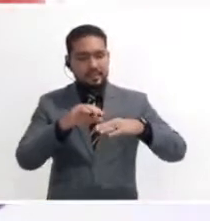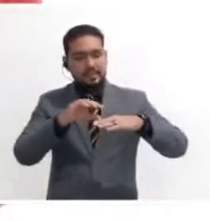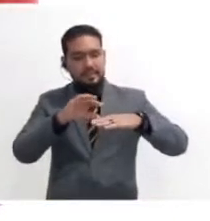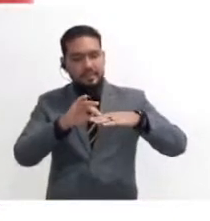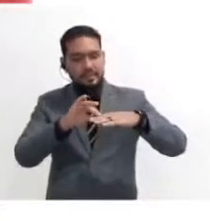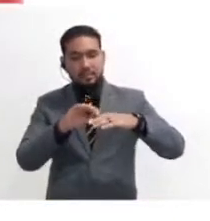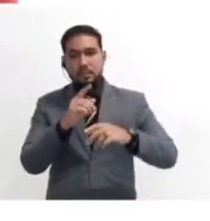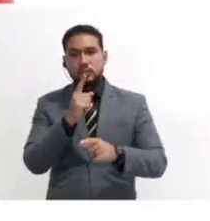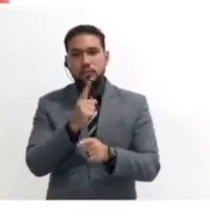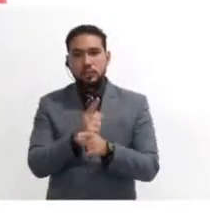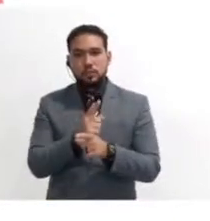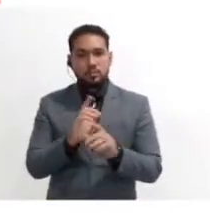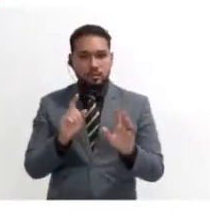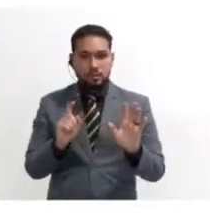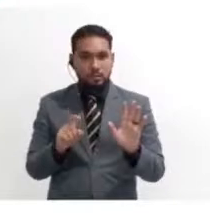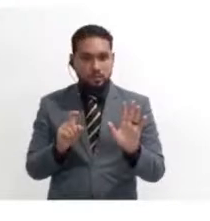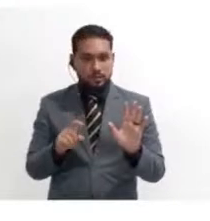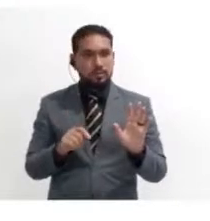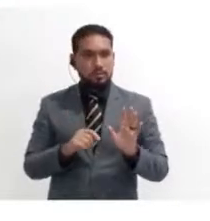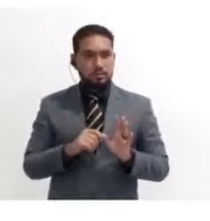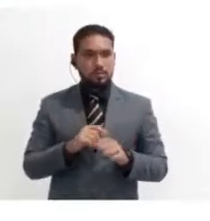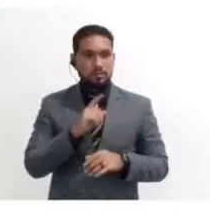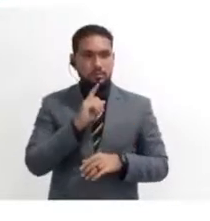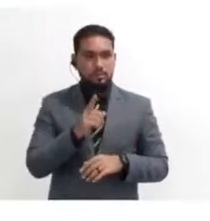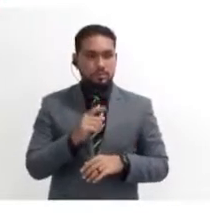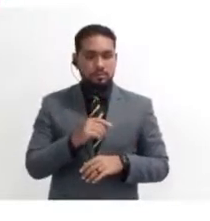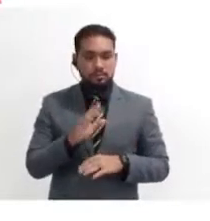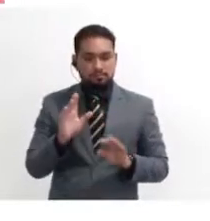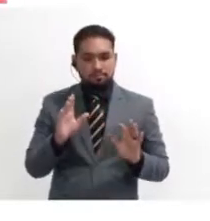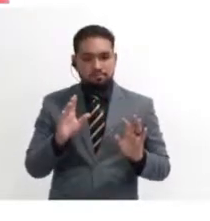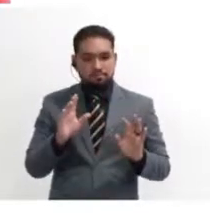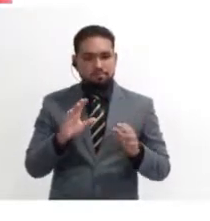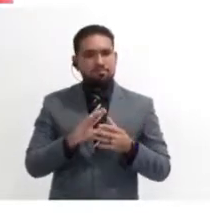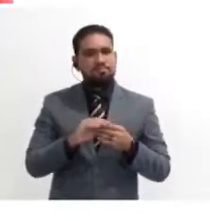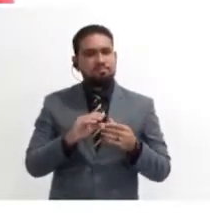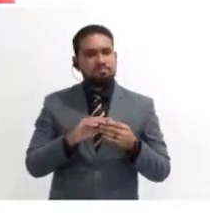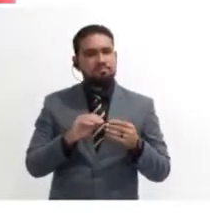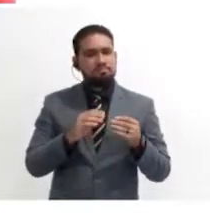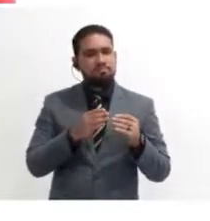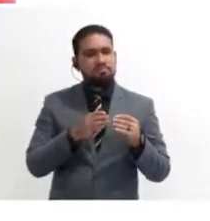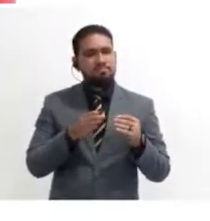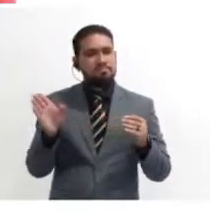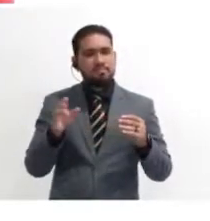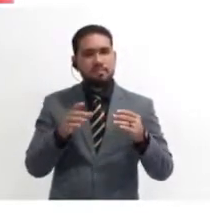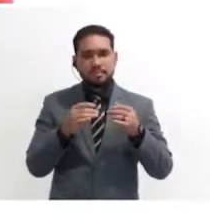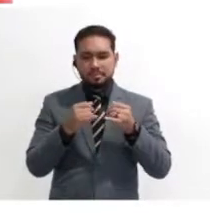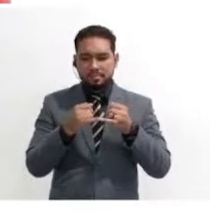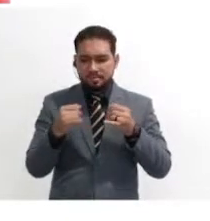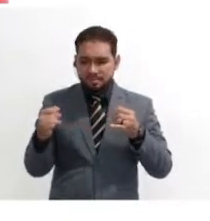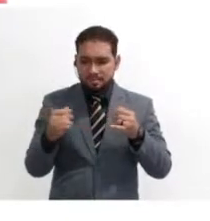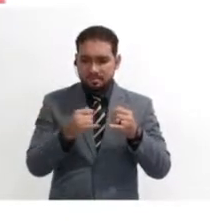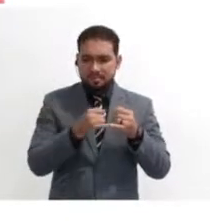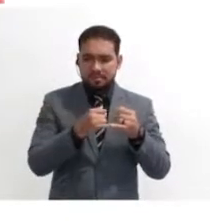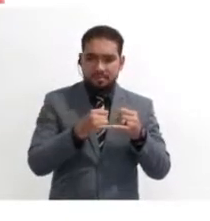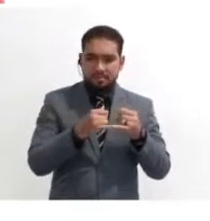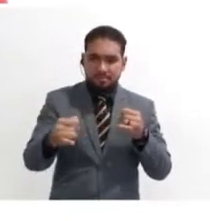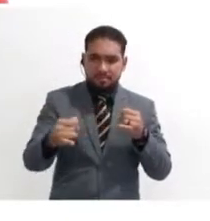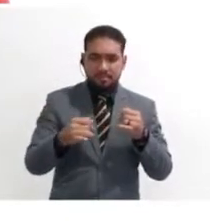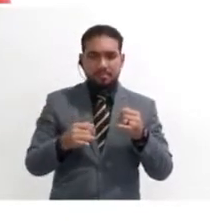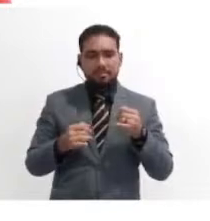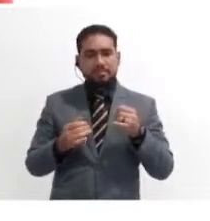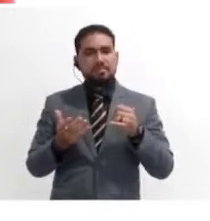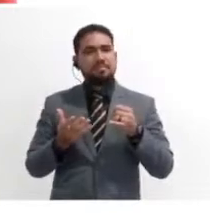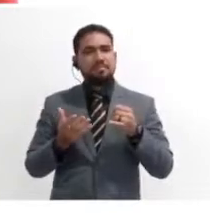And in general, anytime we move from wire bond to flip chip, we're improving electrical performance. We're reducing the